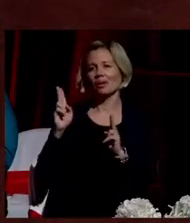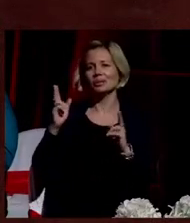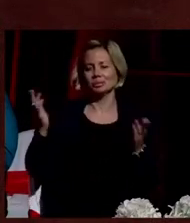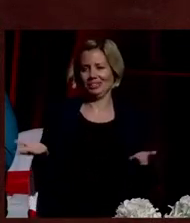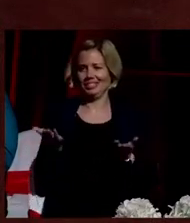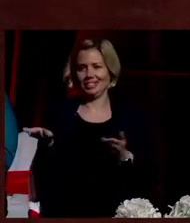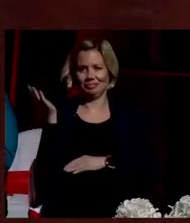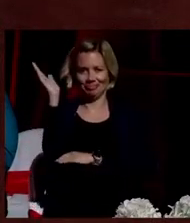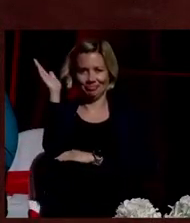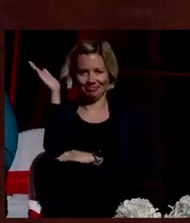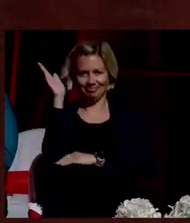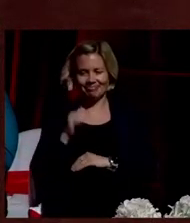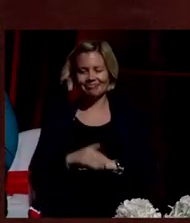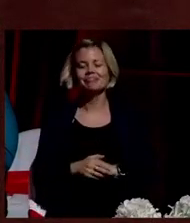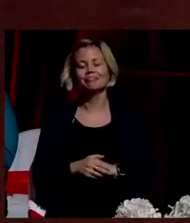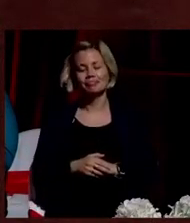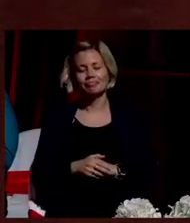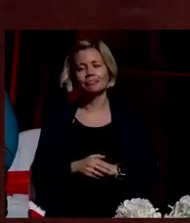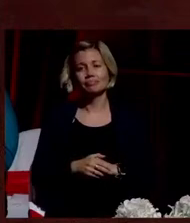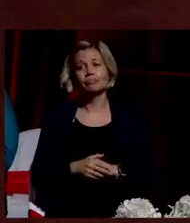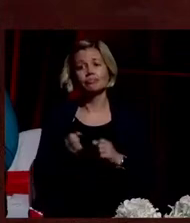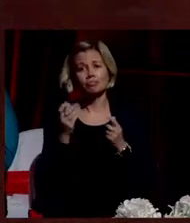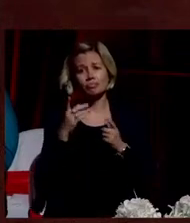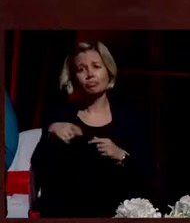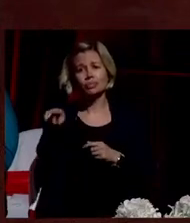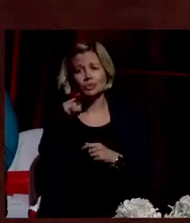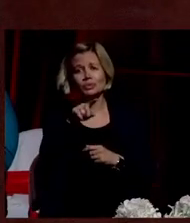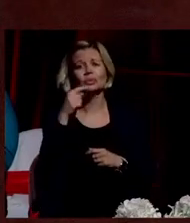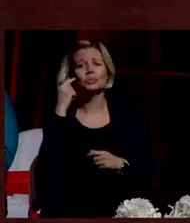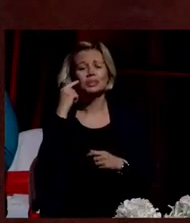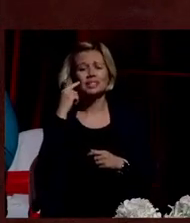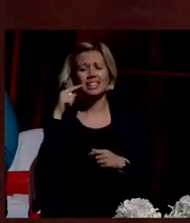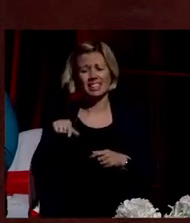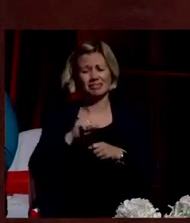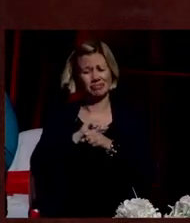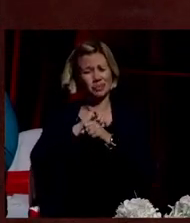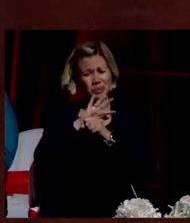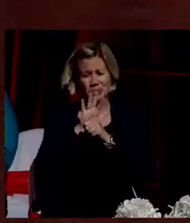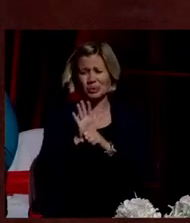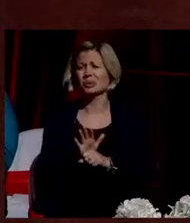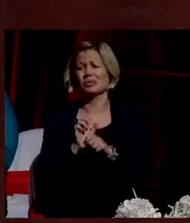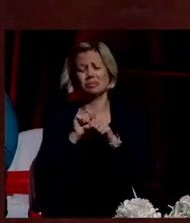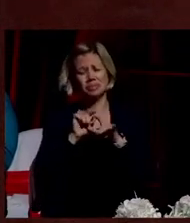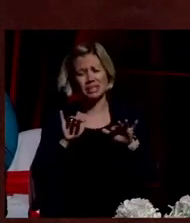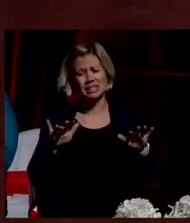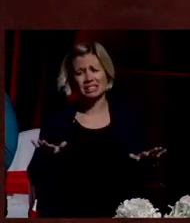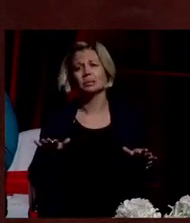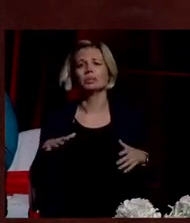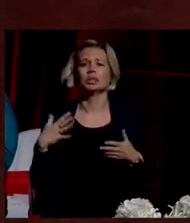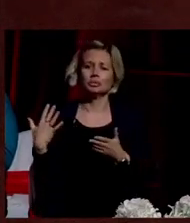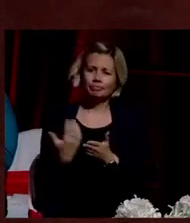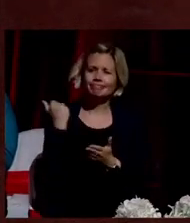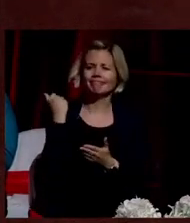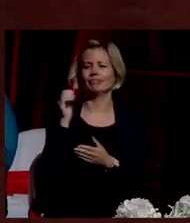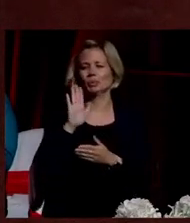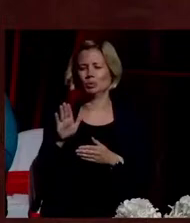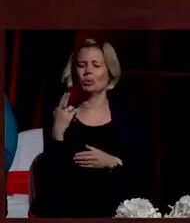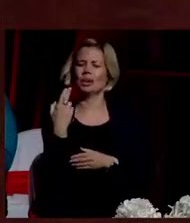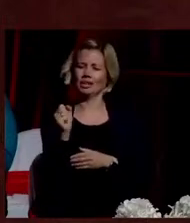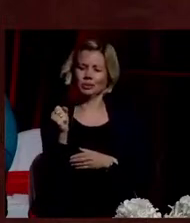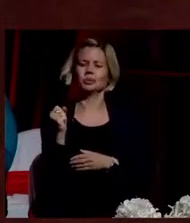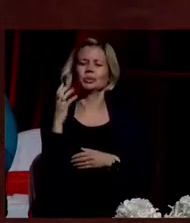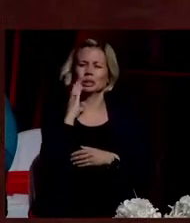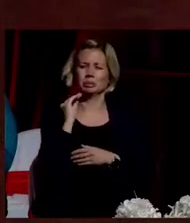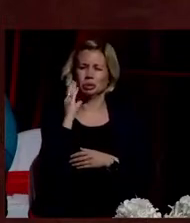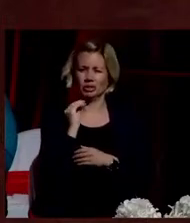afternoon. Many of you would say that the pandemic these past few years have robbed you of a traditional high school experience, but you have